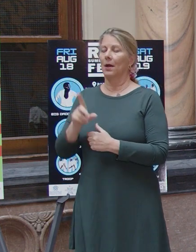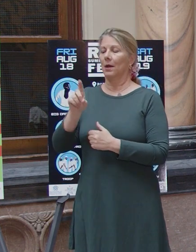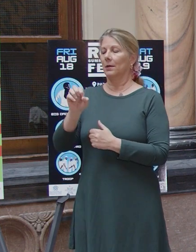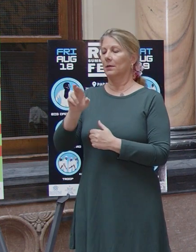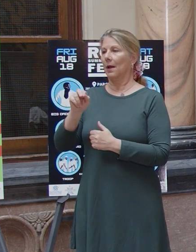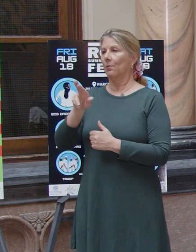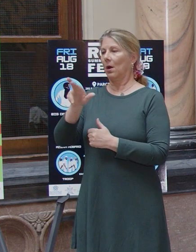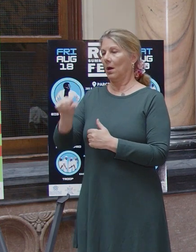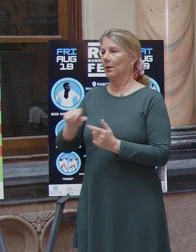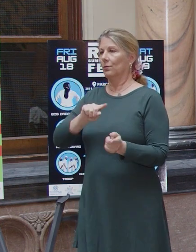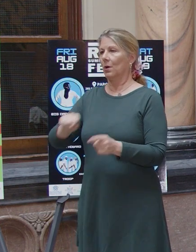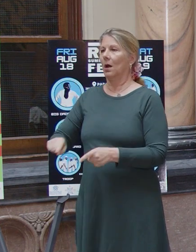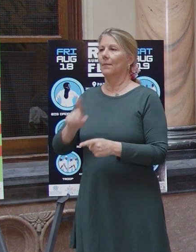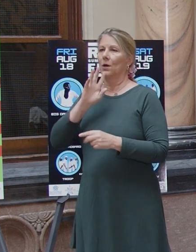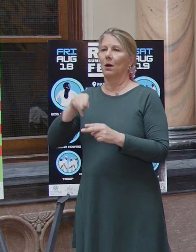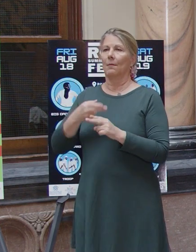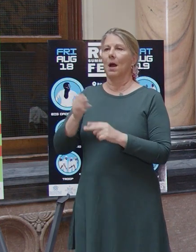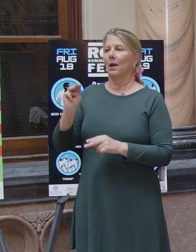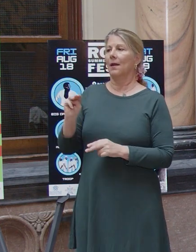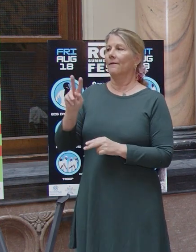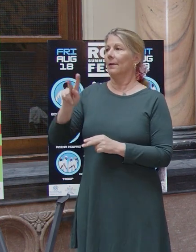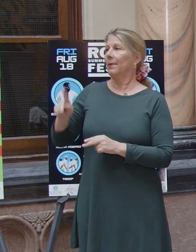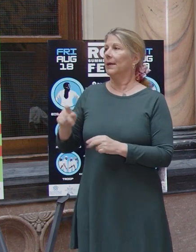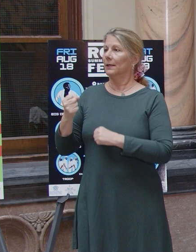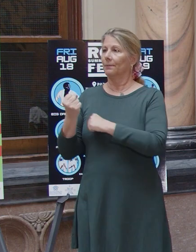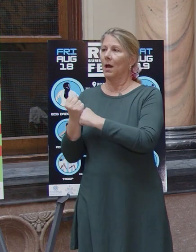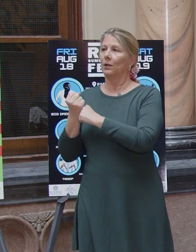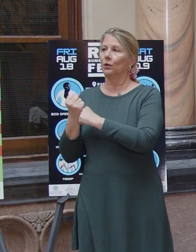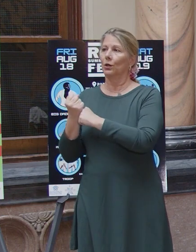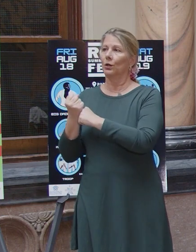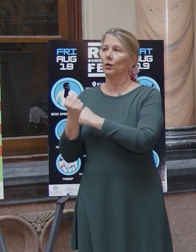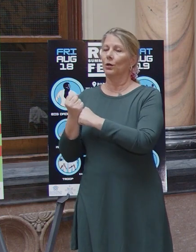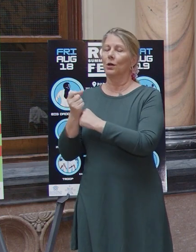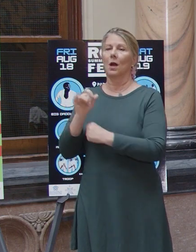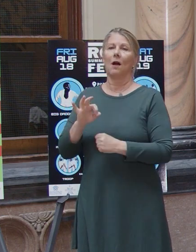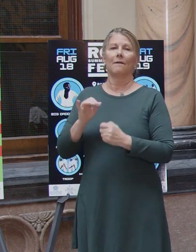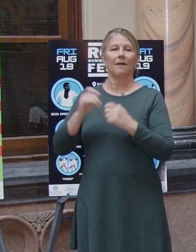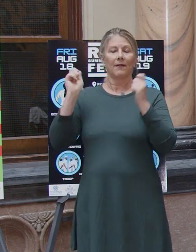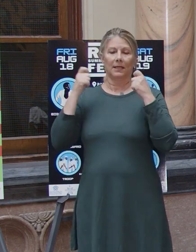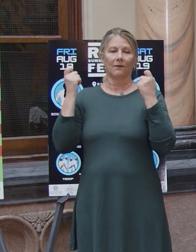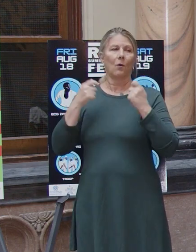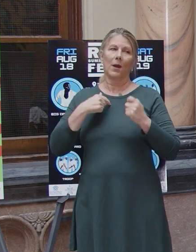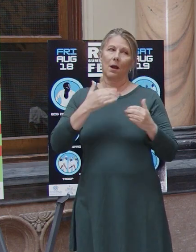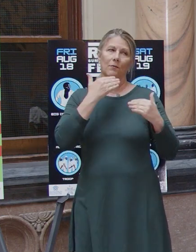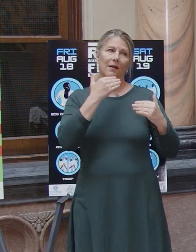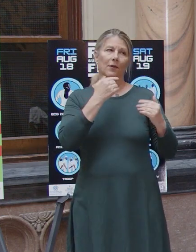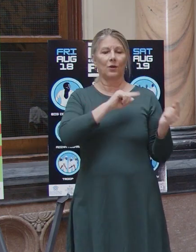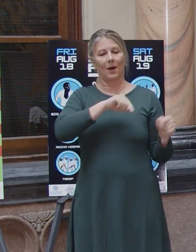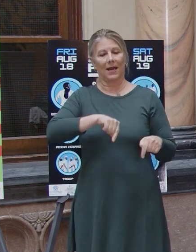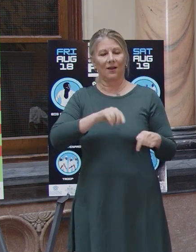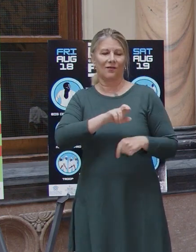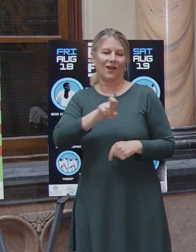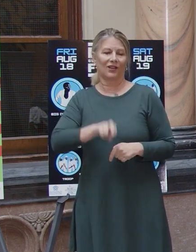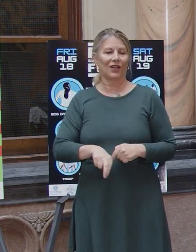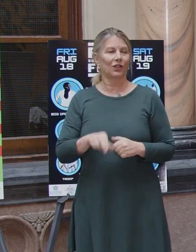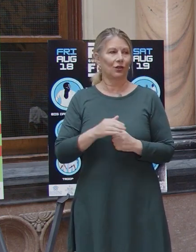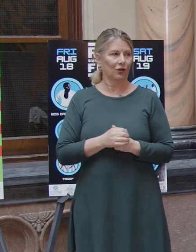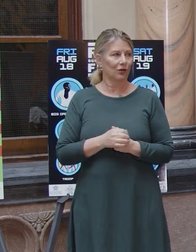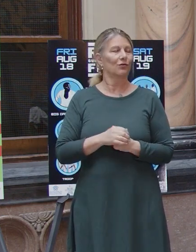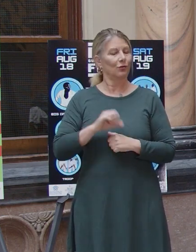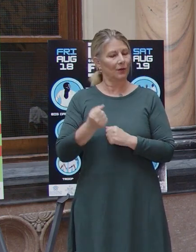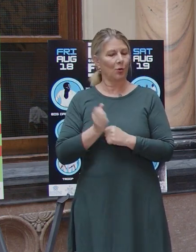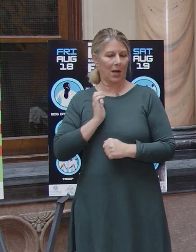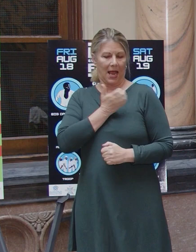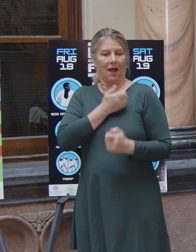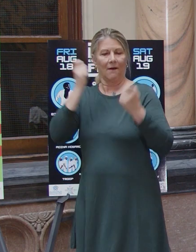come up and talk about MVP's sponsorship of the festival. And we're just so grateful that you are here in Rochester to support this